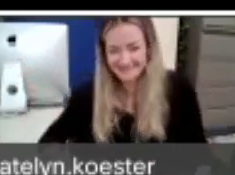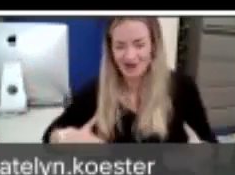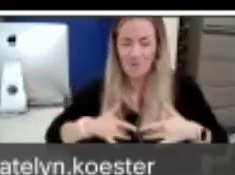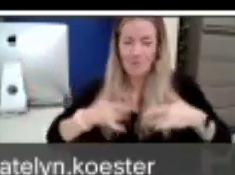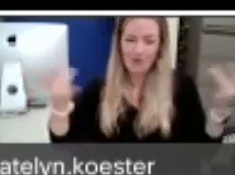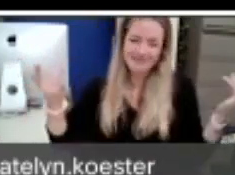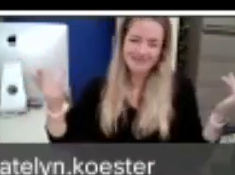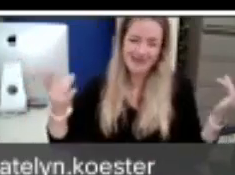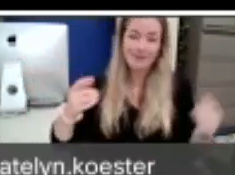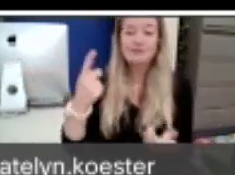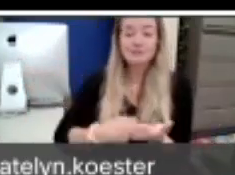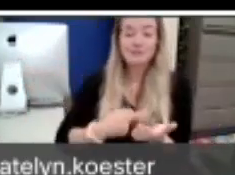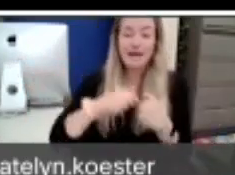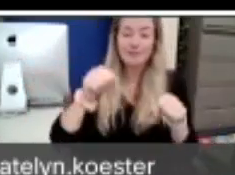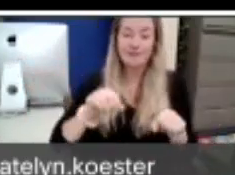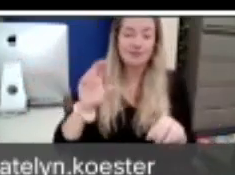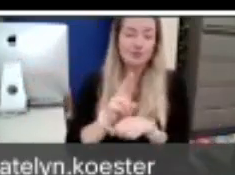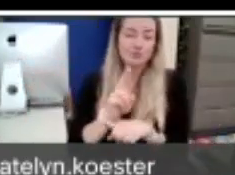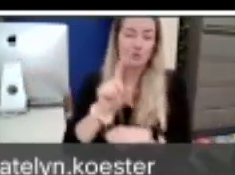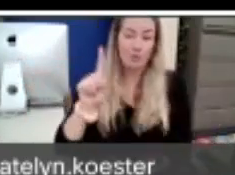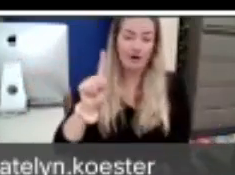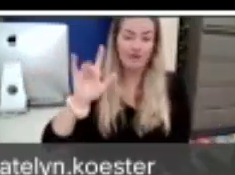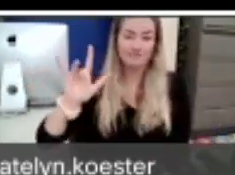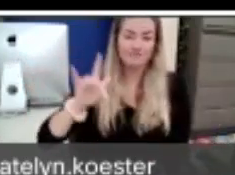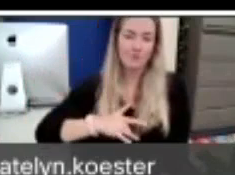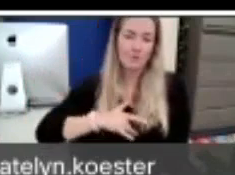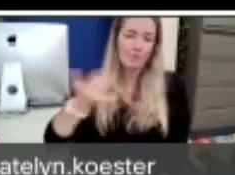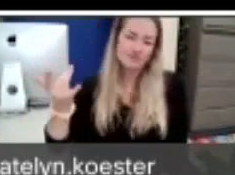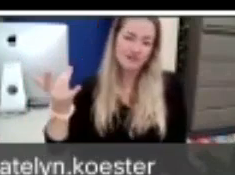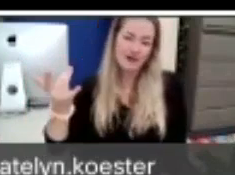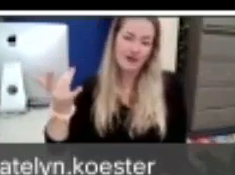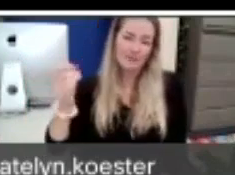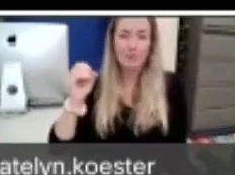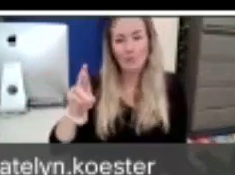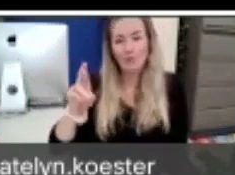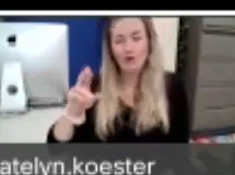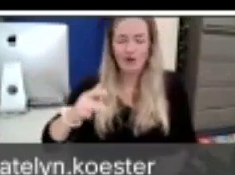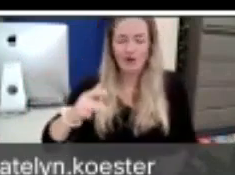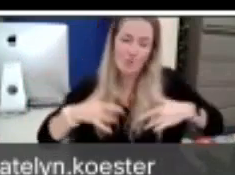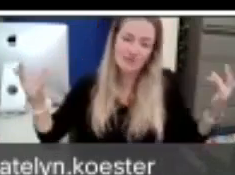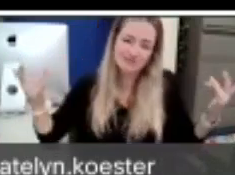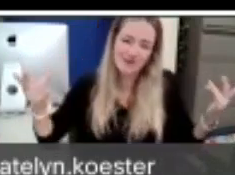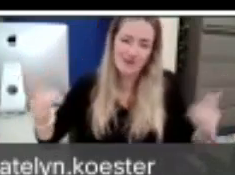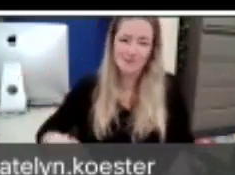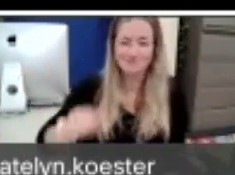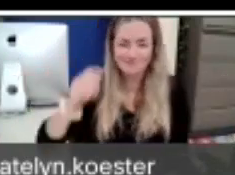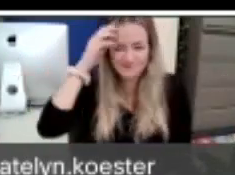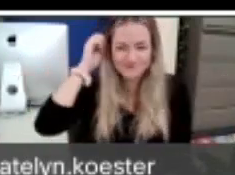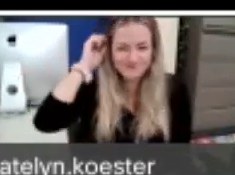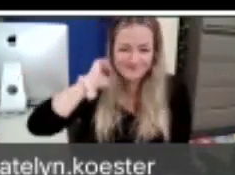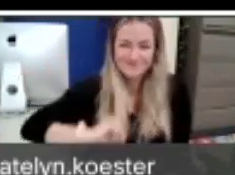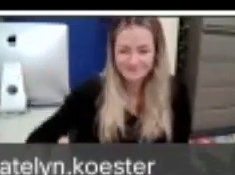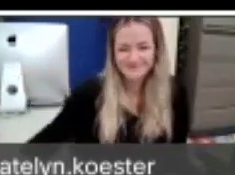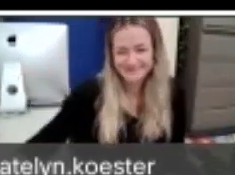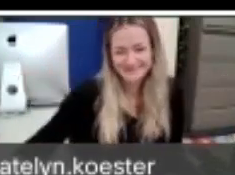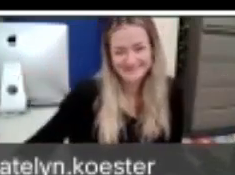What's up? It kind of like flicks off your chest. Sometimes you can just use one finger too, like what's up, or you